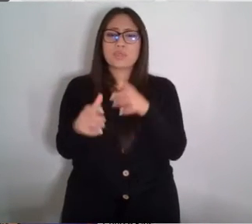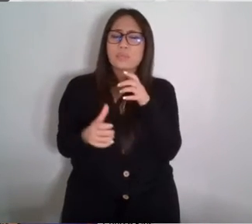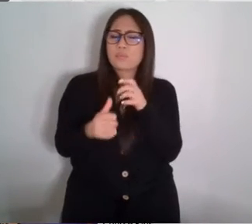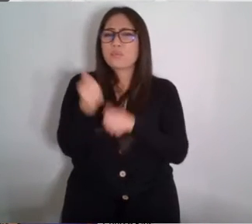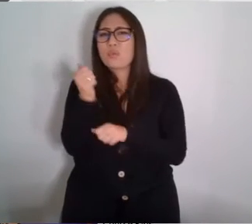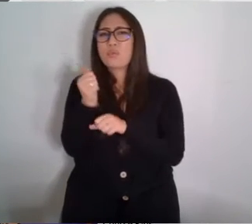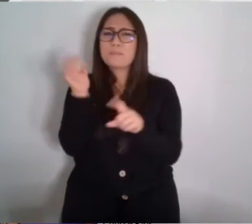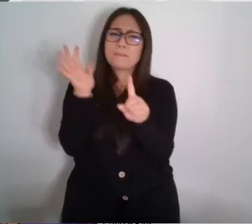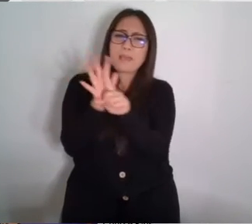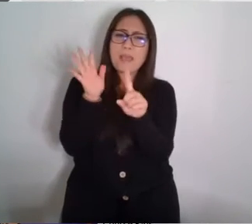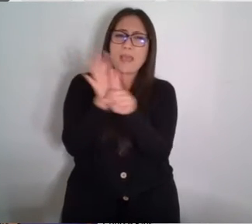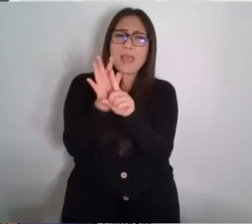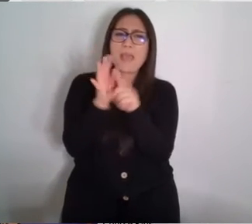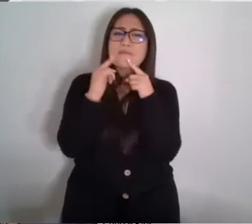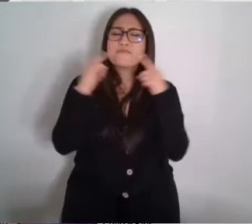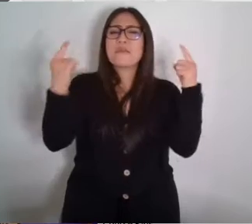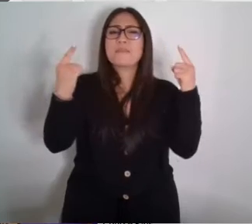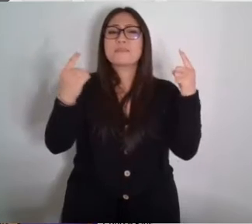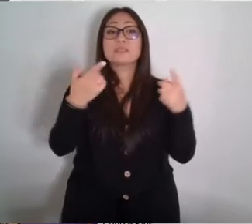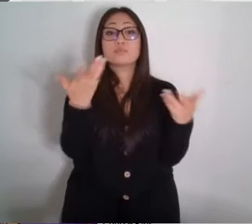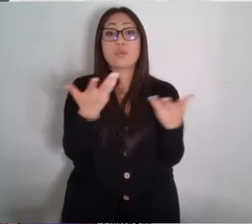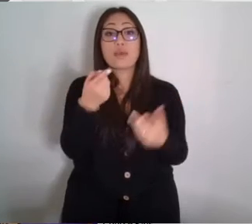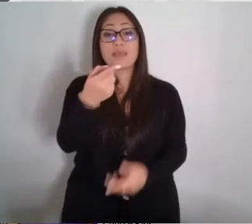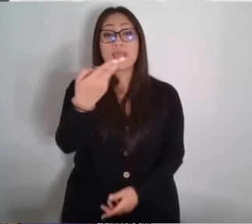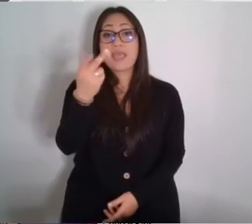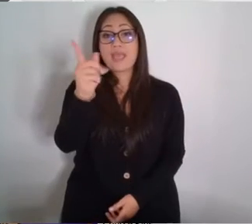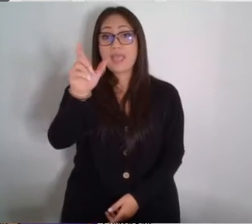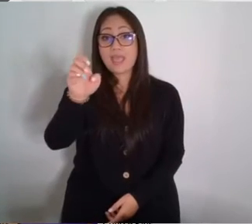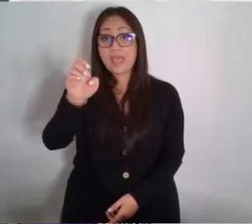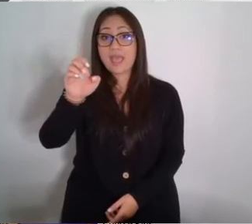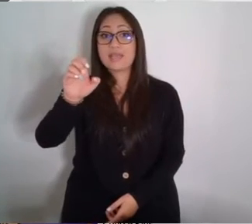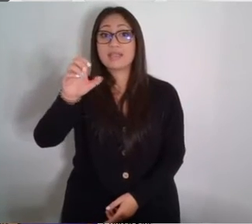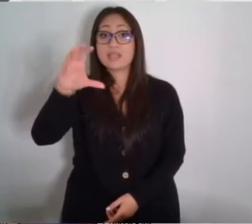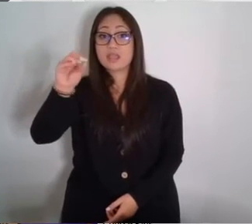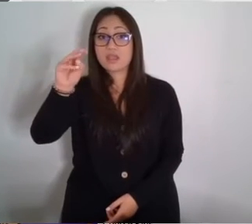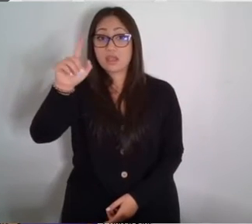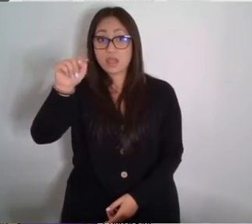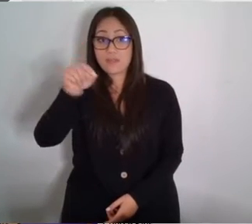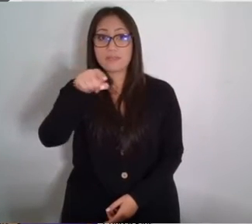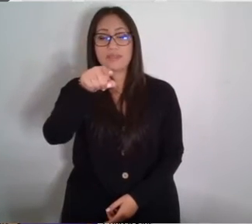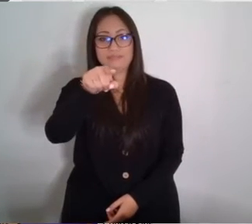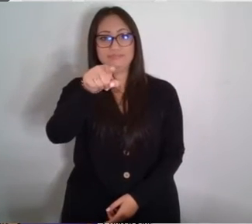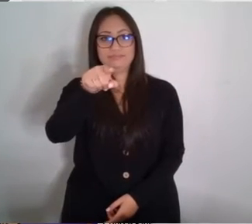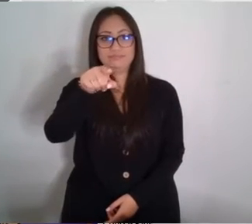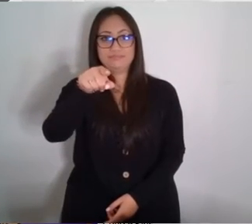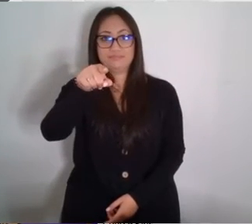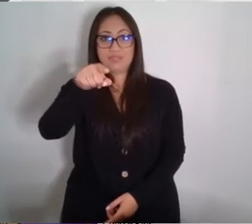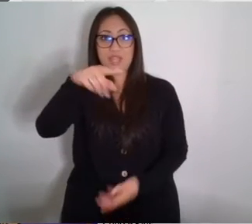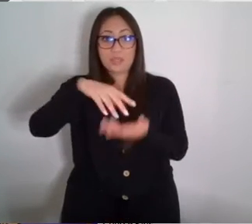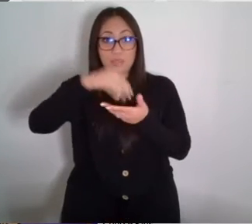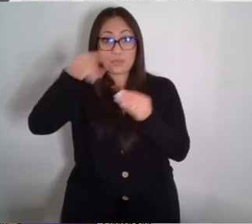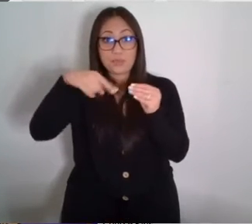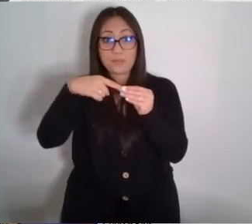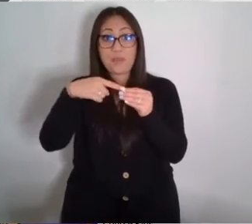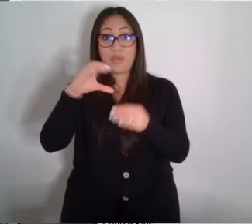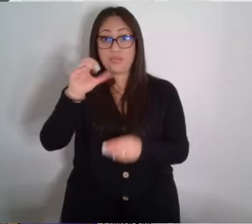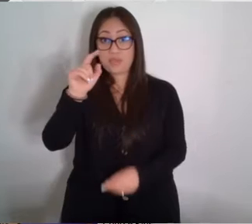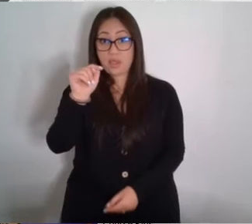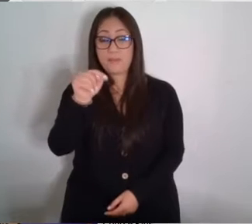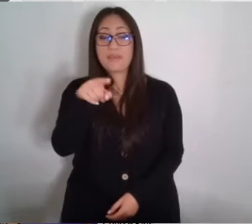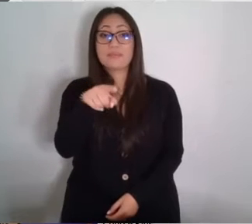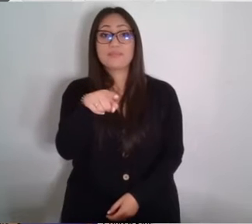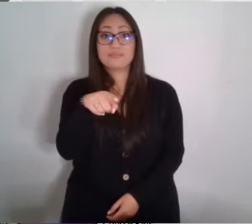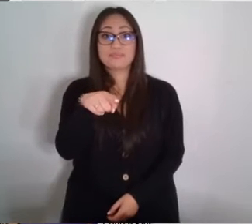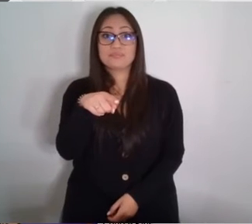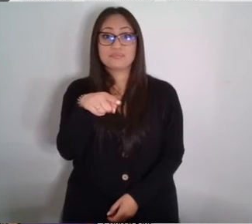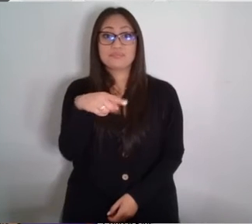Halley's Comet. It's named after English astronomer Edmund Halley, who figured out what it really was. He had read reports about 3 comets that were seen flying by the